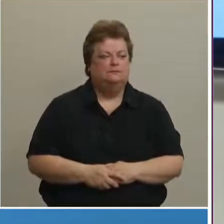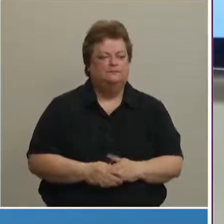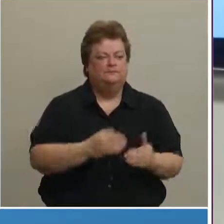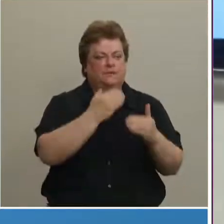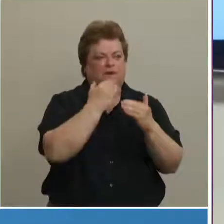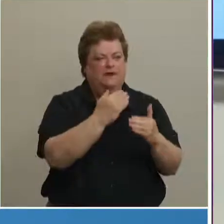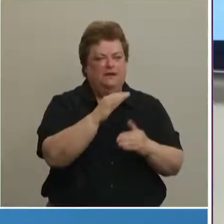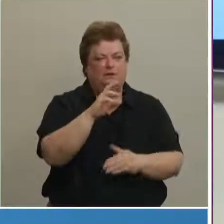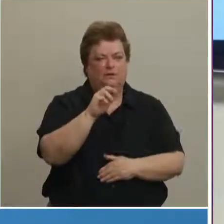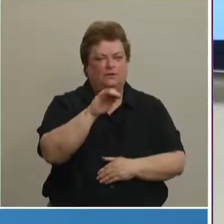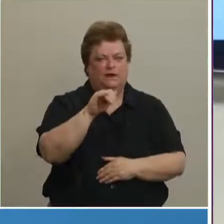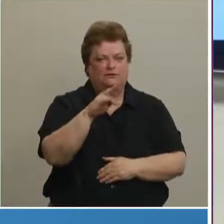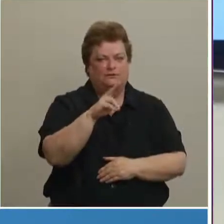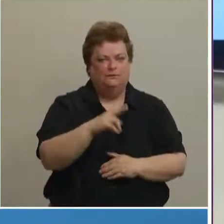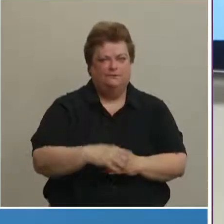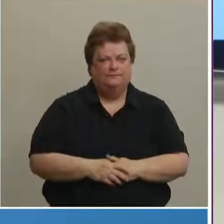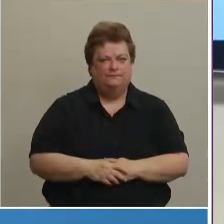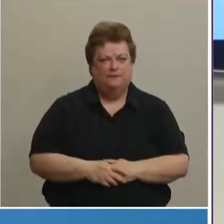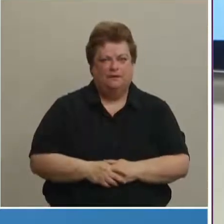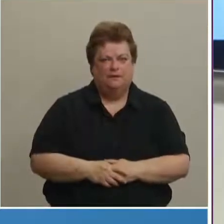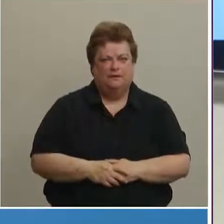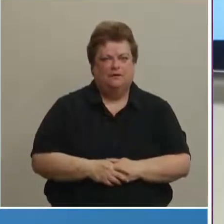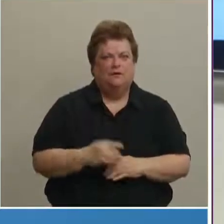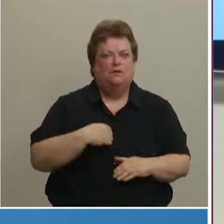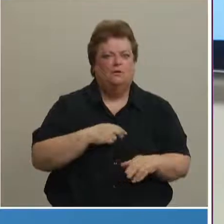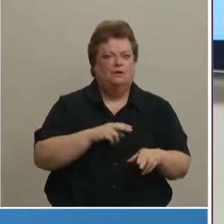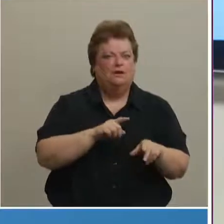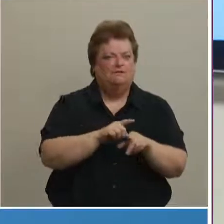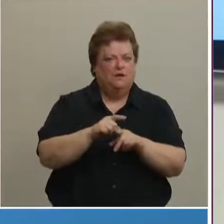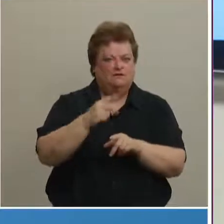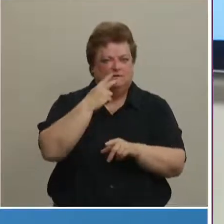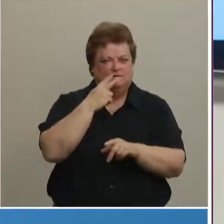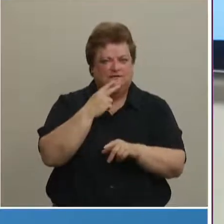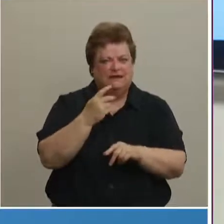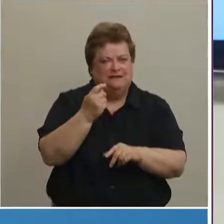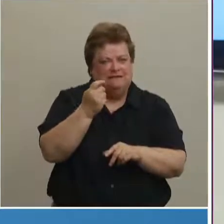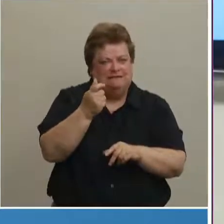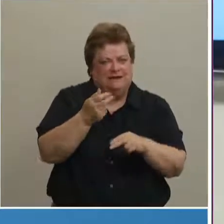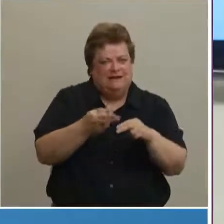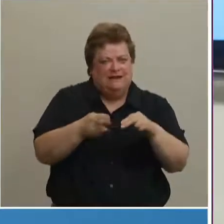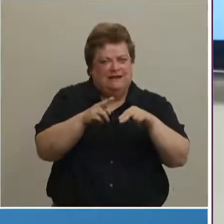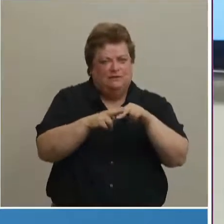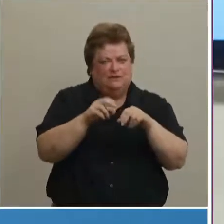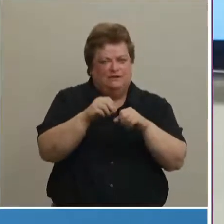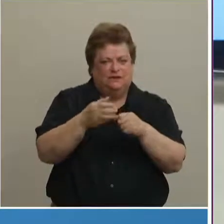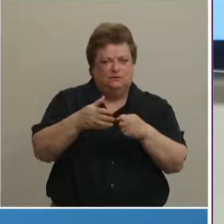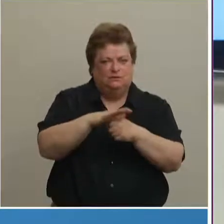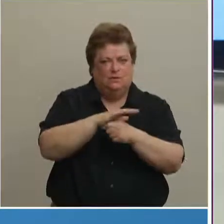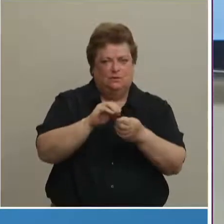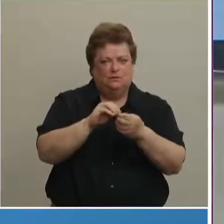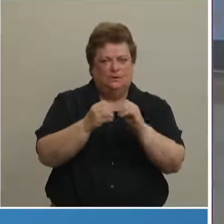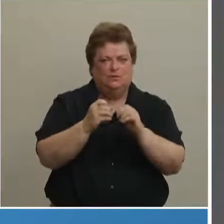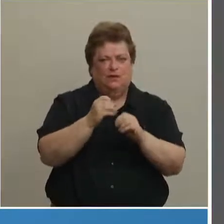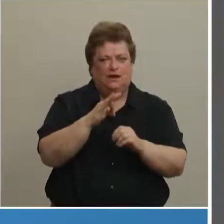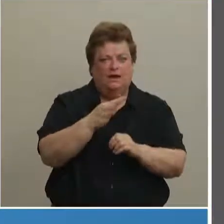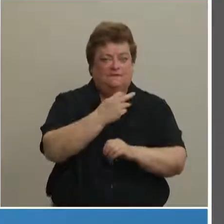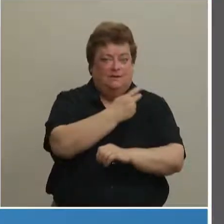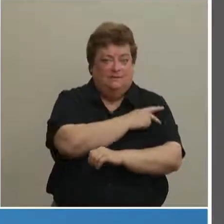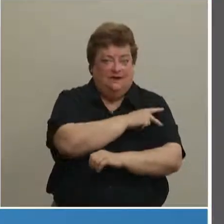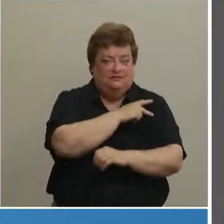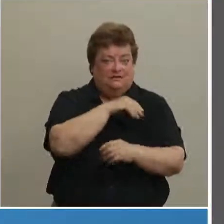Thank you, Raju. We've seen a slight increase in the total number of COVID-19